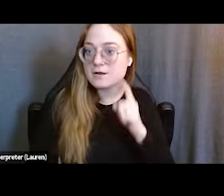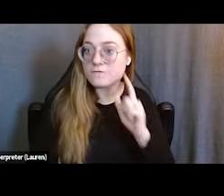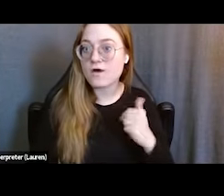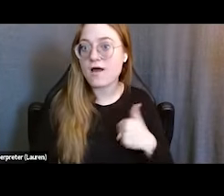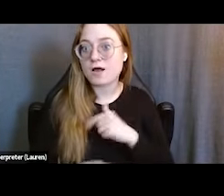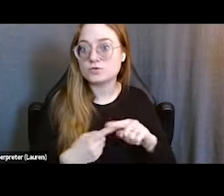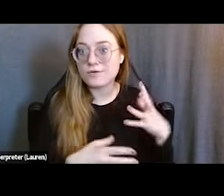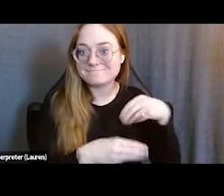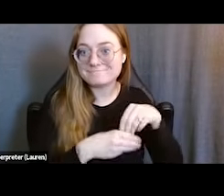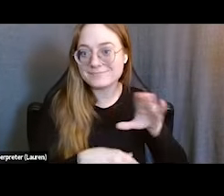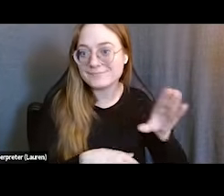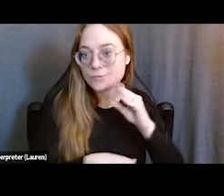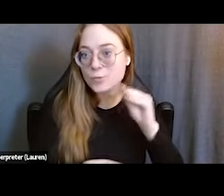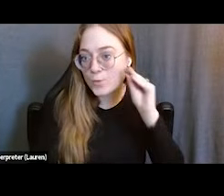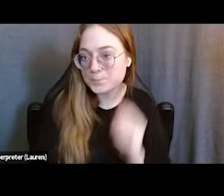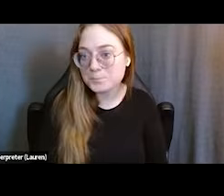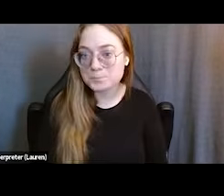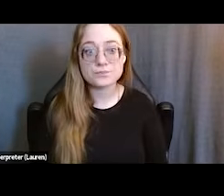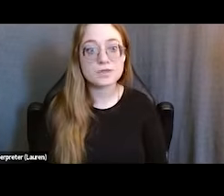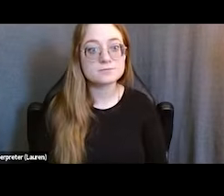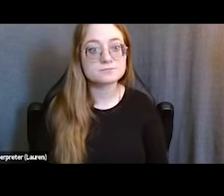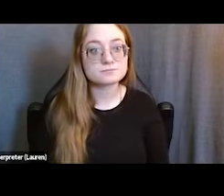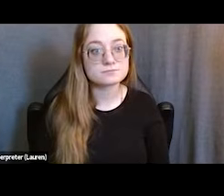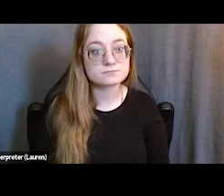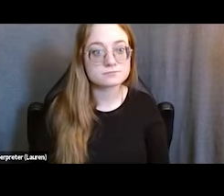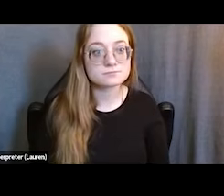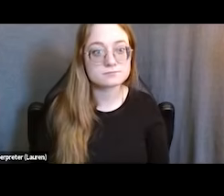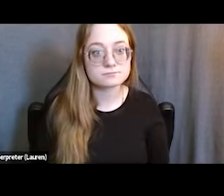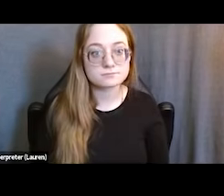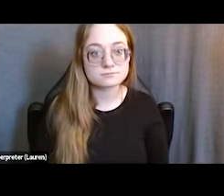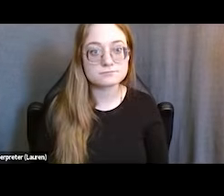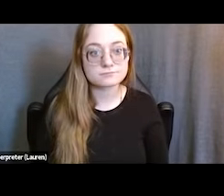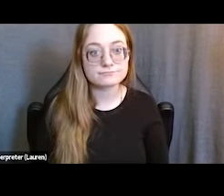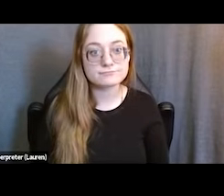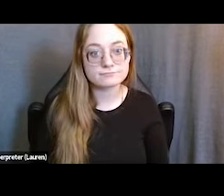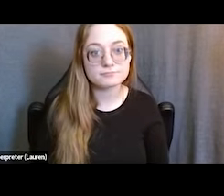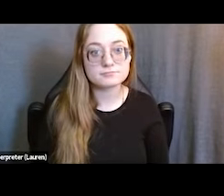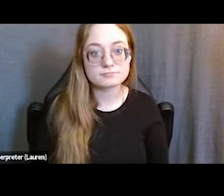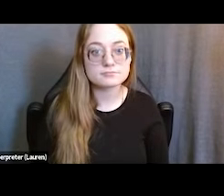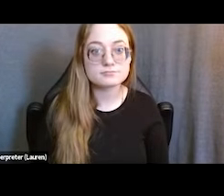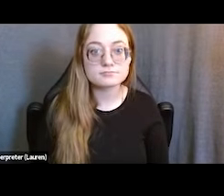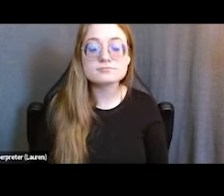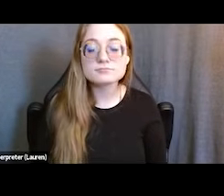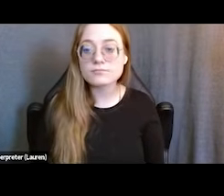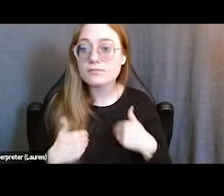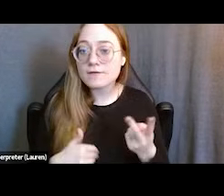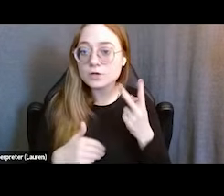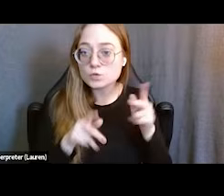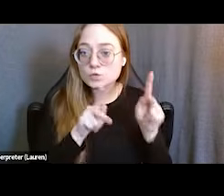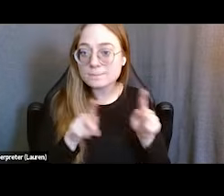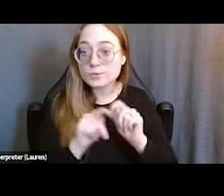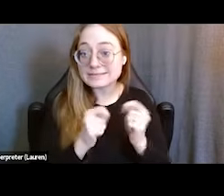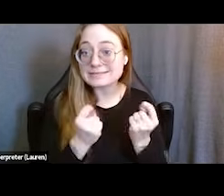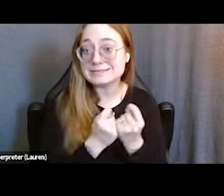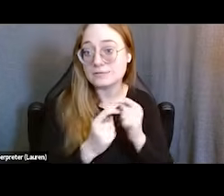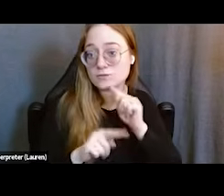homes. Someone to respond has the capacity to respond with a two-person team. We actually